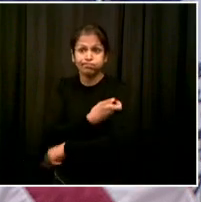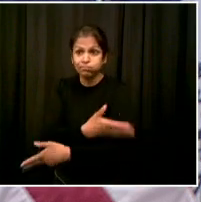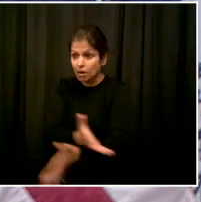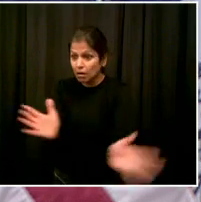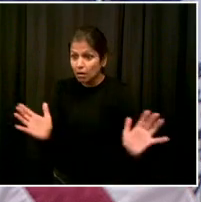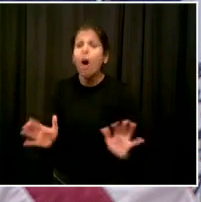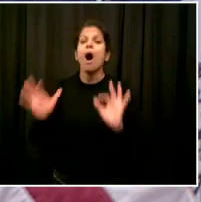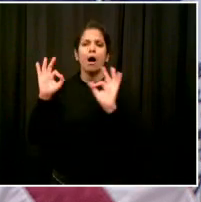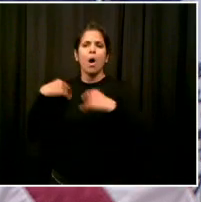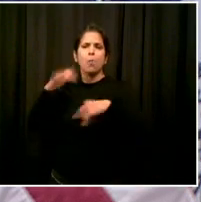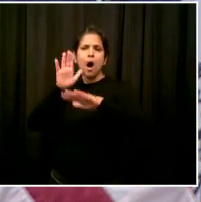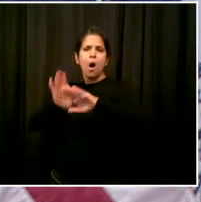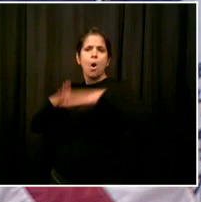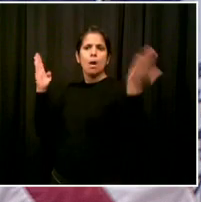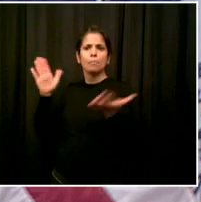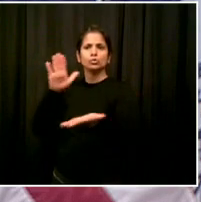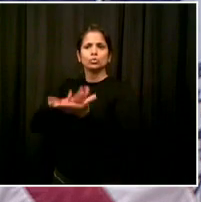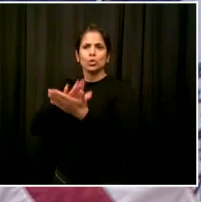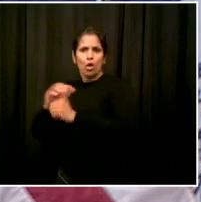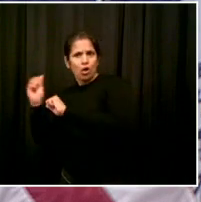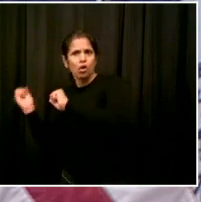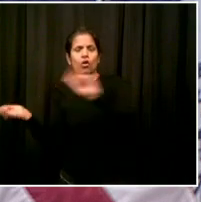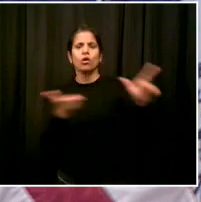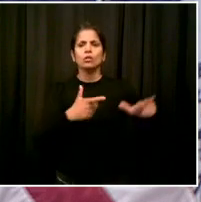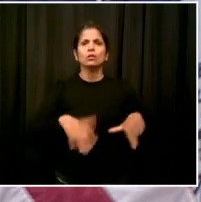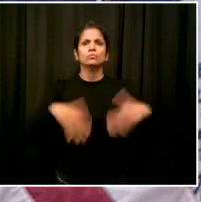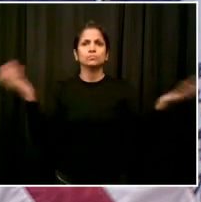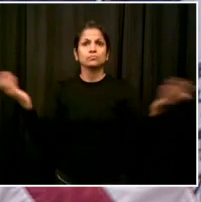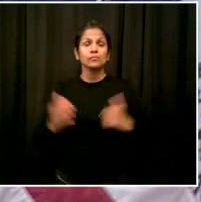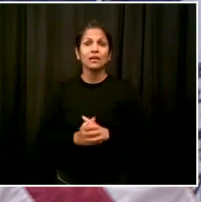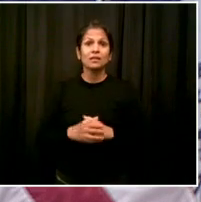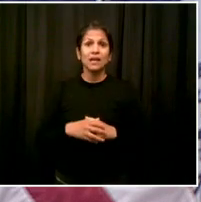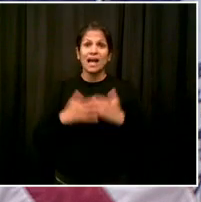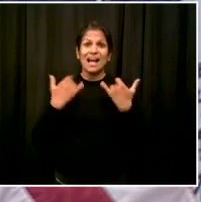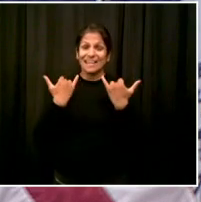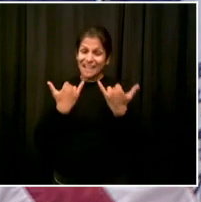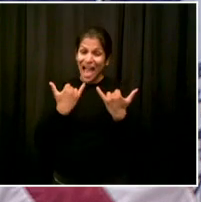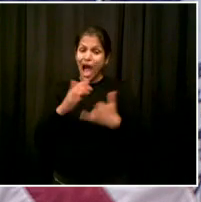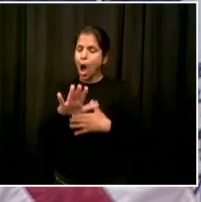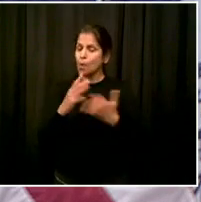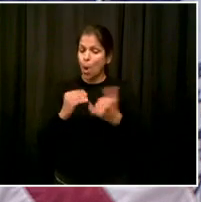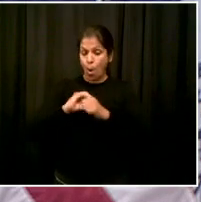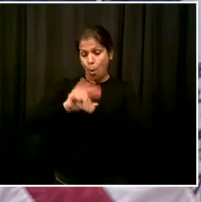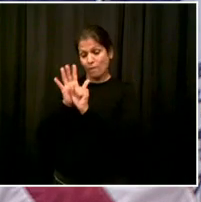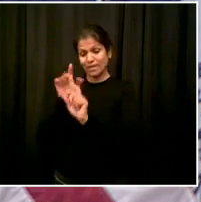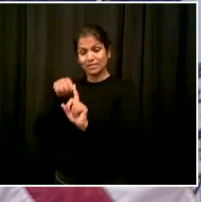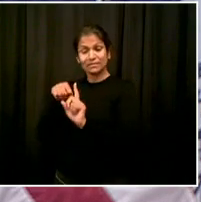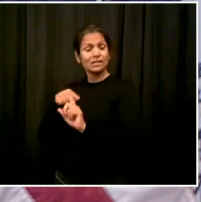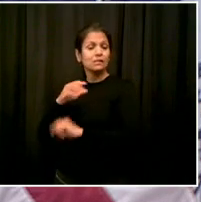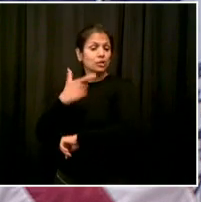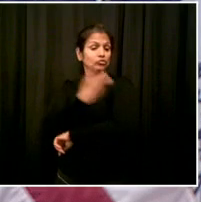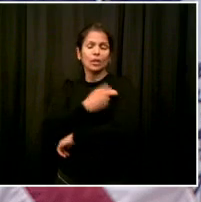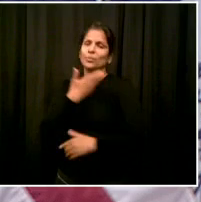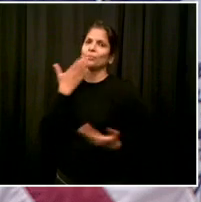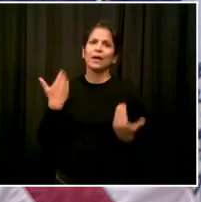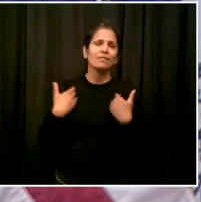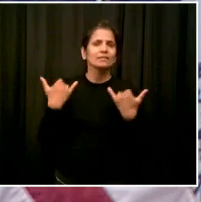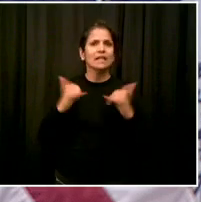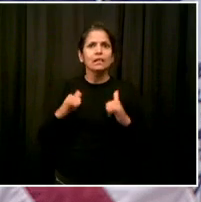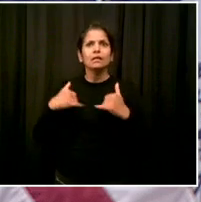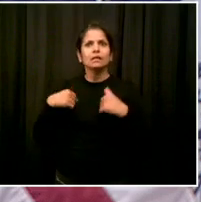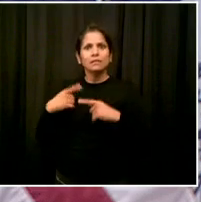In the meantime, look at these indicators. Thank God they've been moving in the right direction, and that means to me we'll have a lot of kids in their